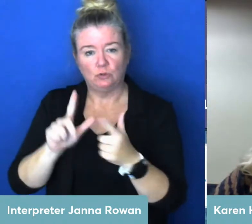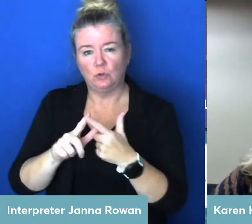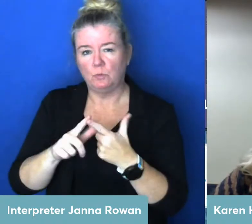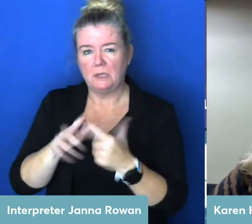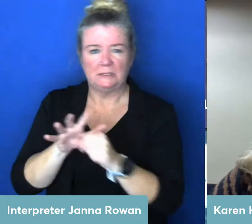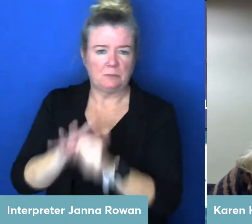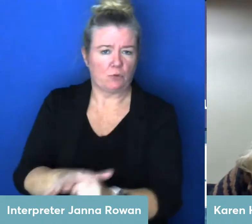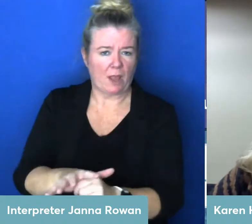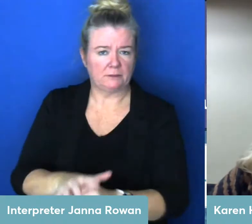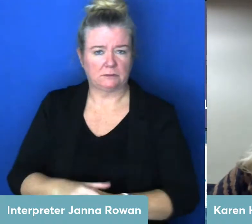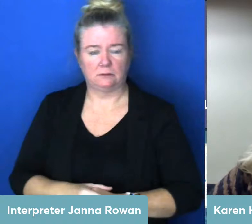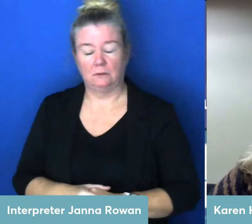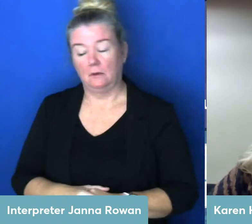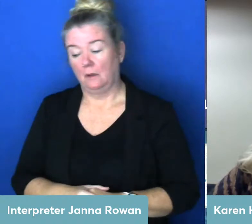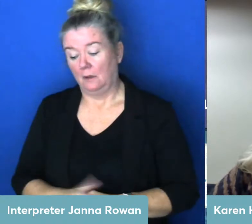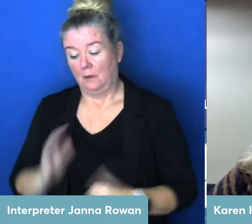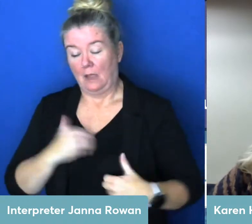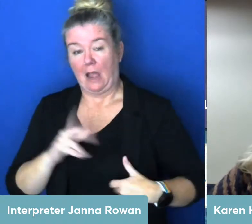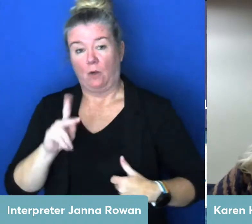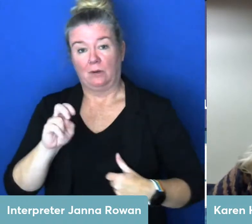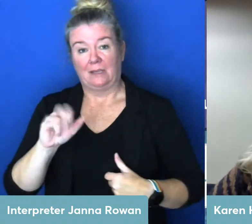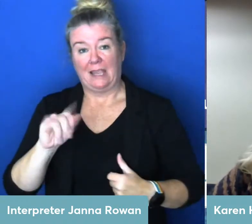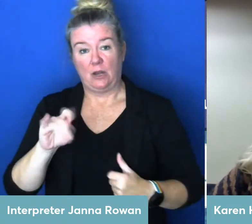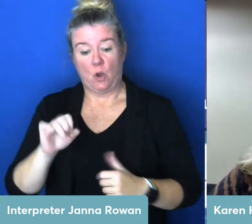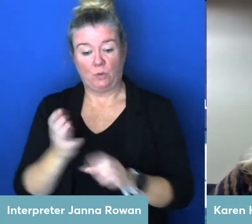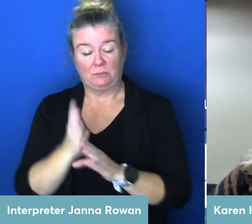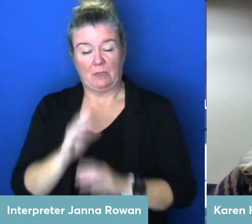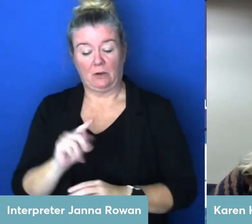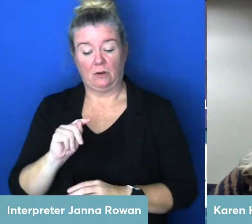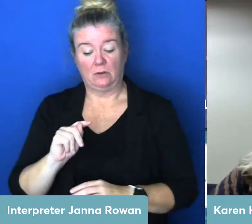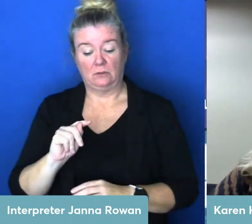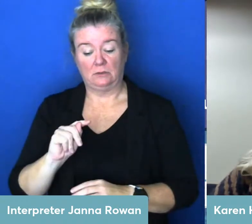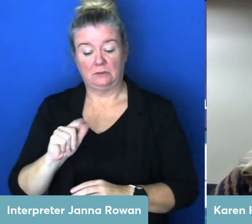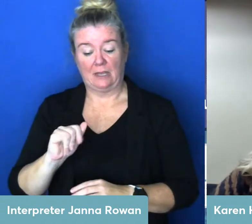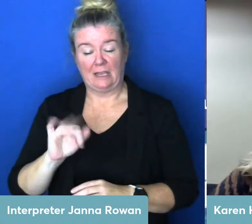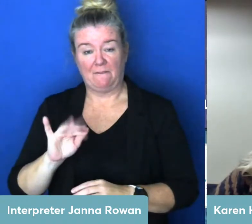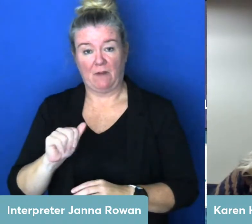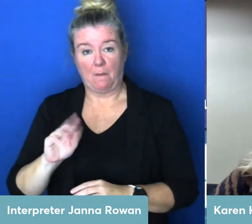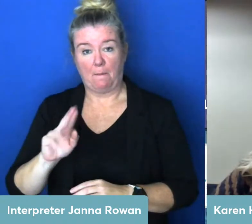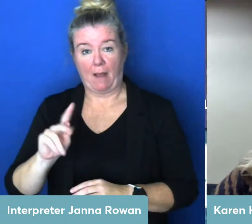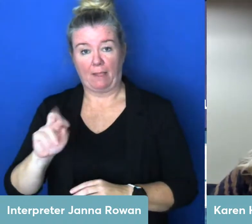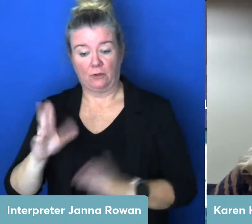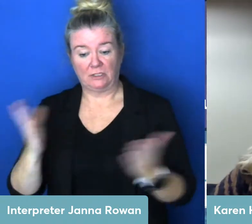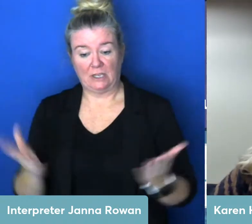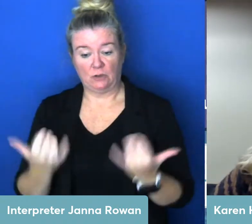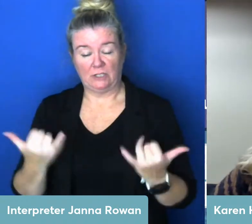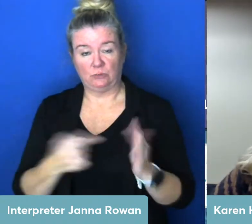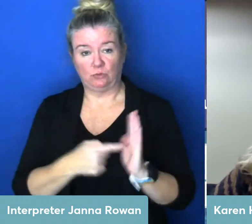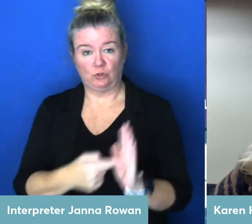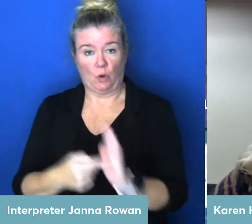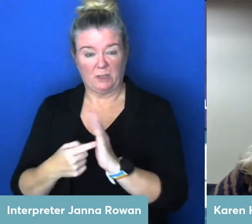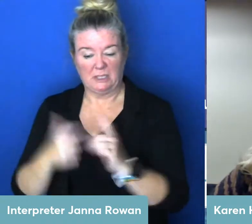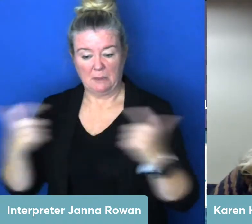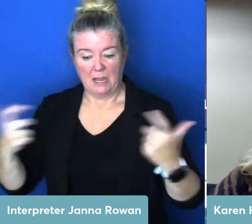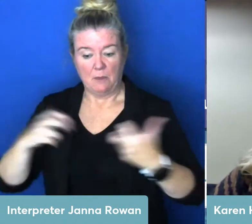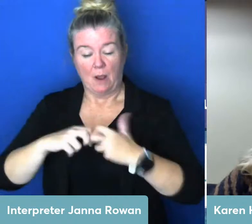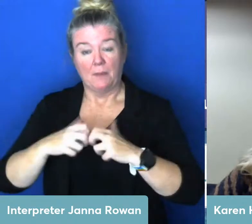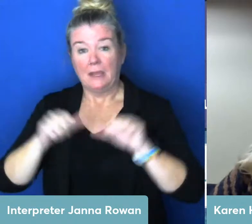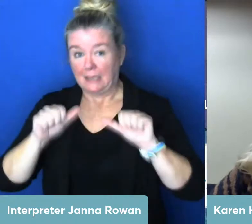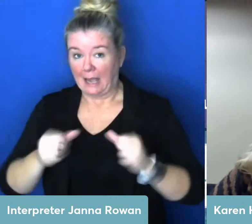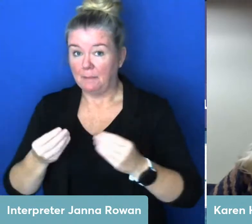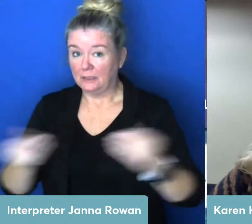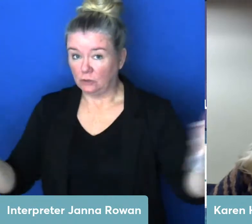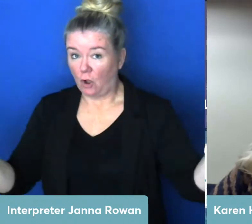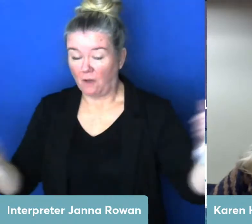suppressed. Our keynote speaker, Taifa Butler, is here today to show us that these problems can be